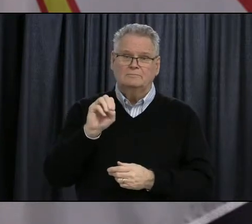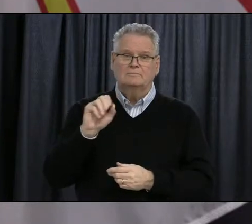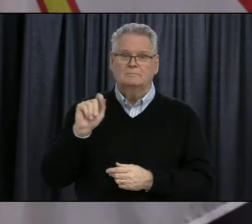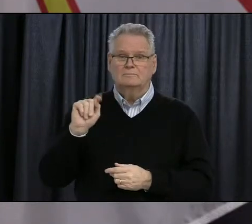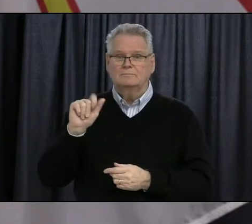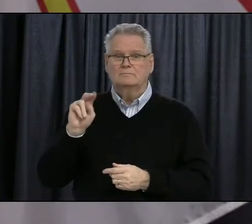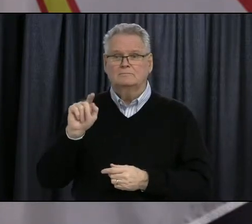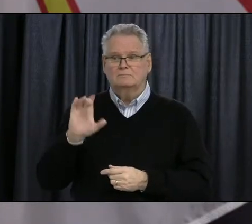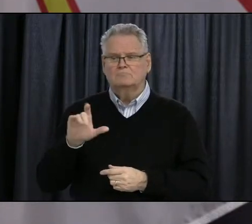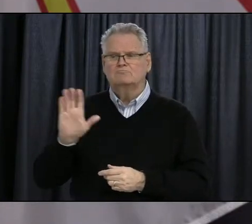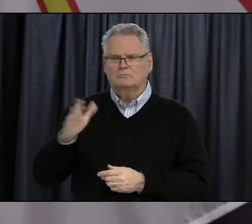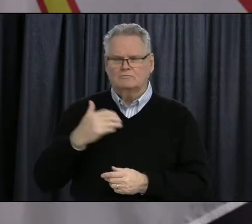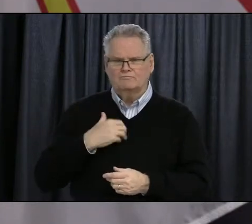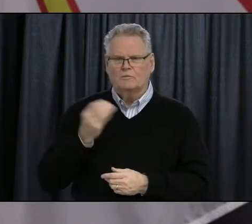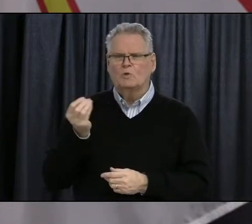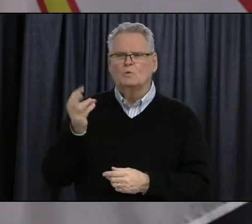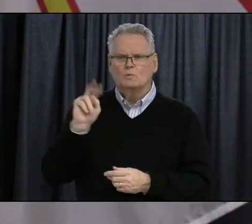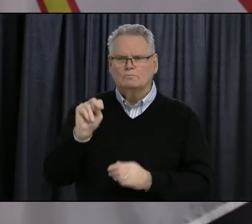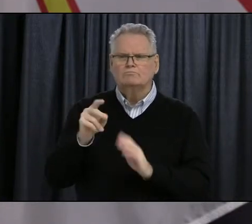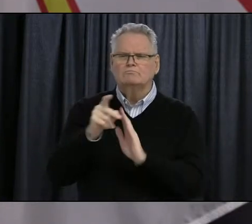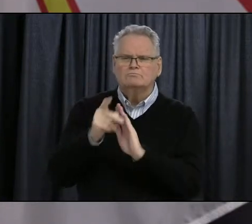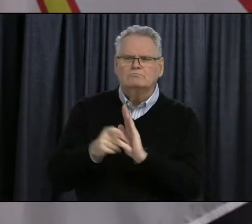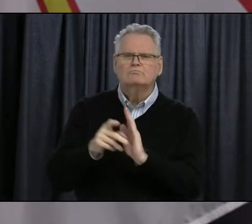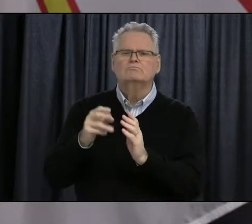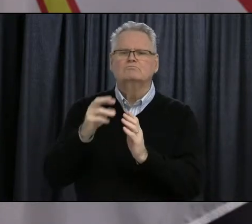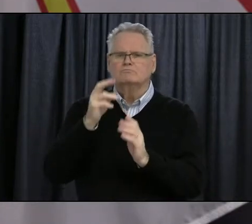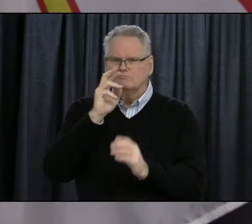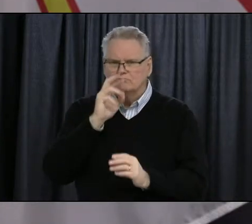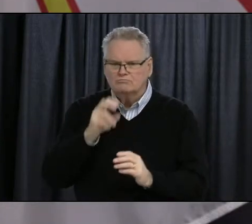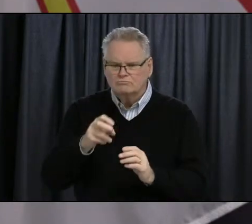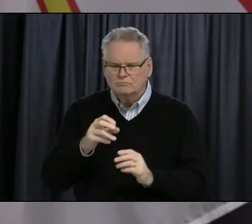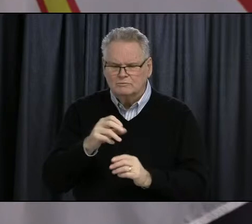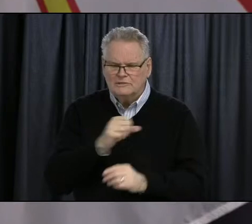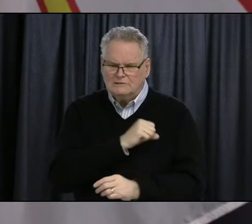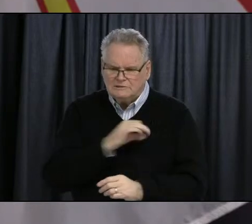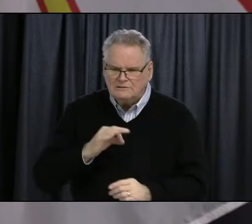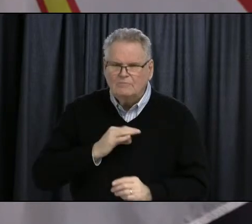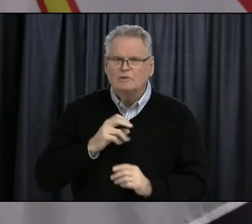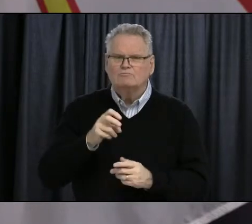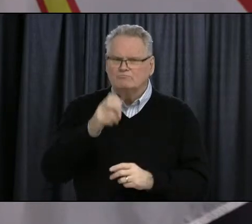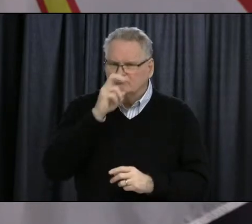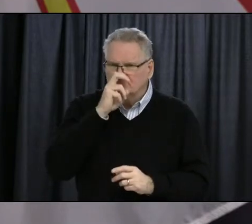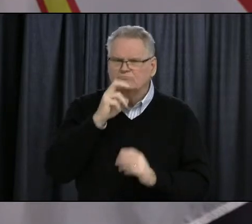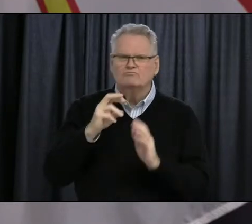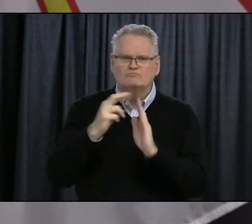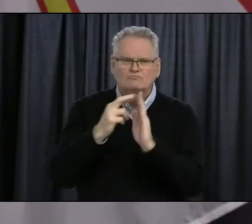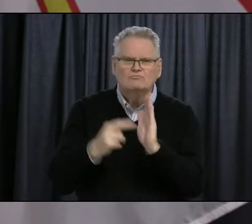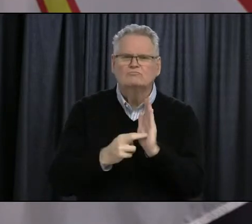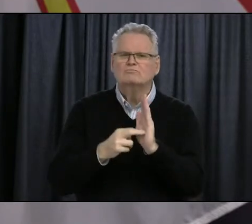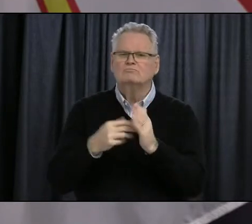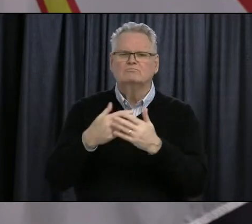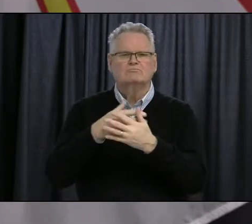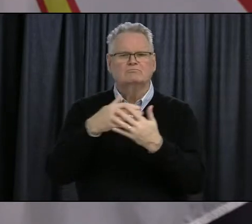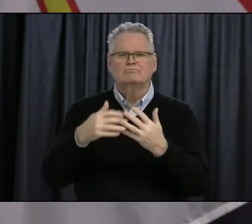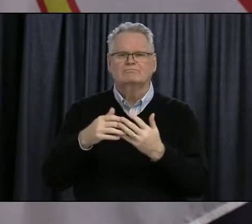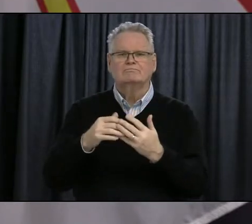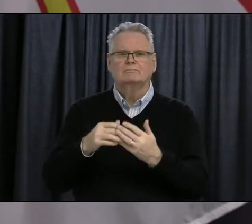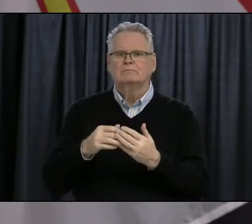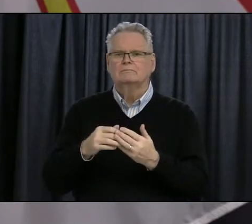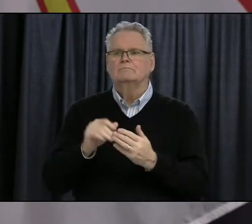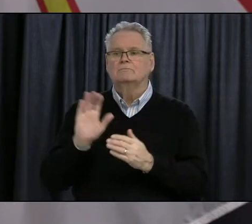staff and their passengers will have. They've certainly got masking protocols and all of that as